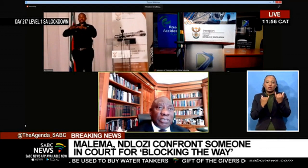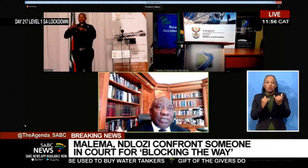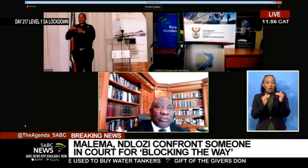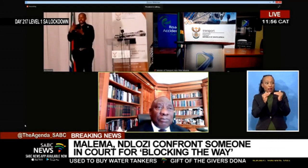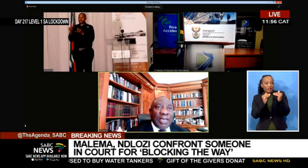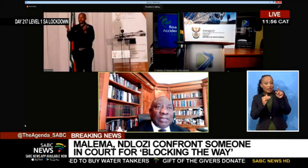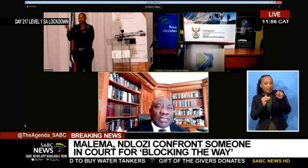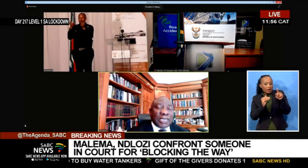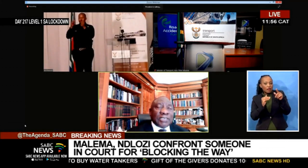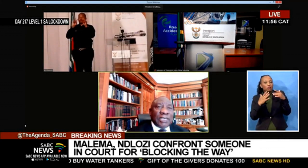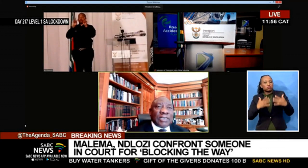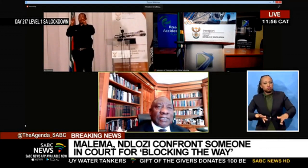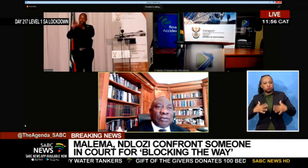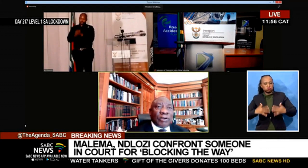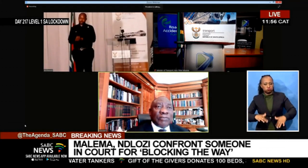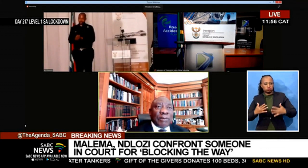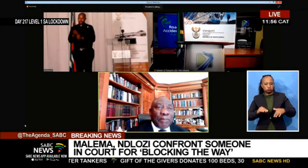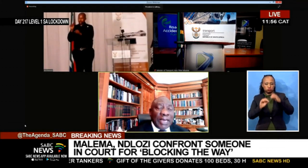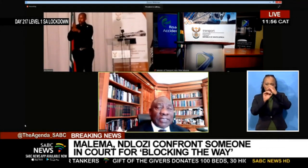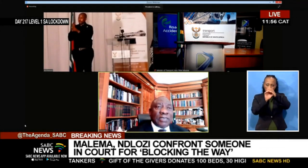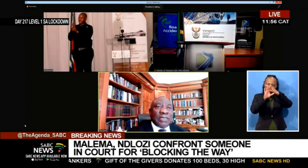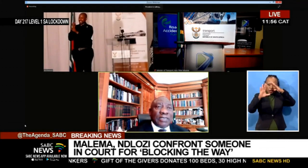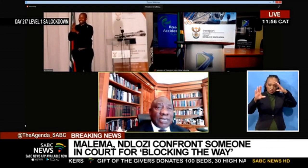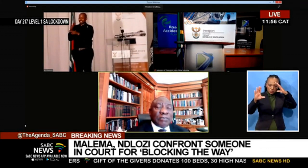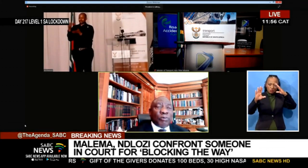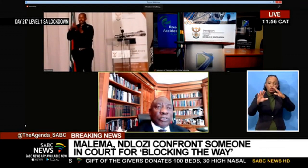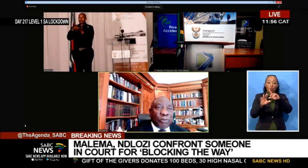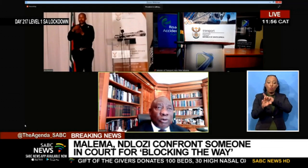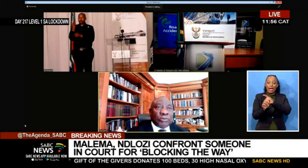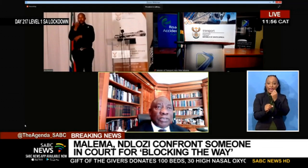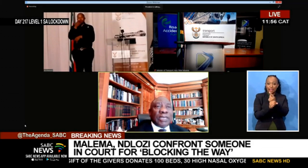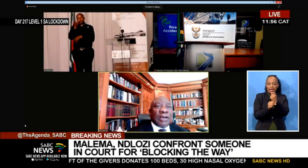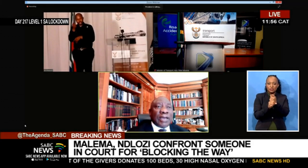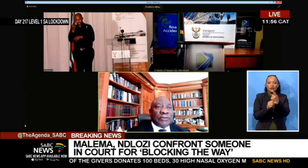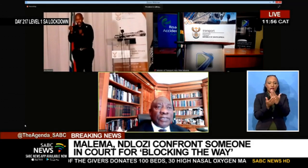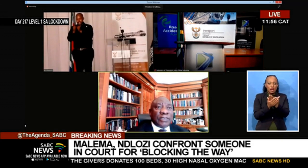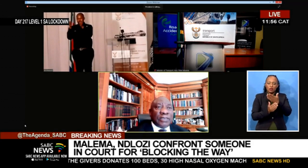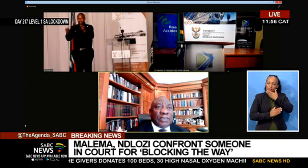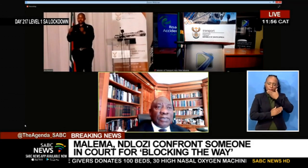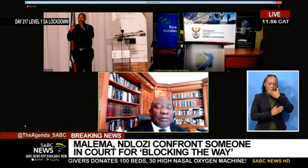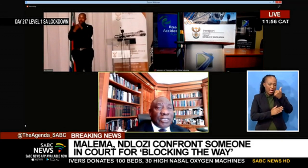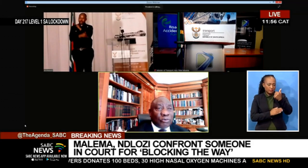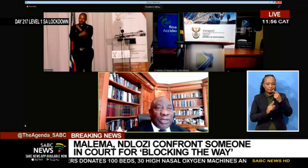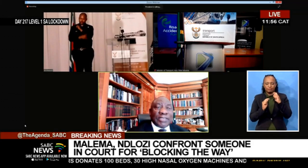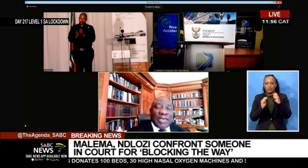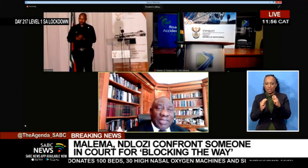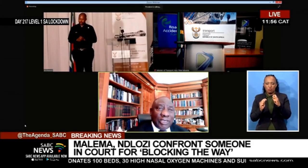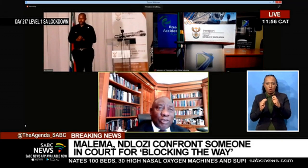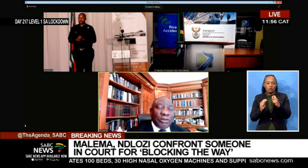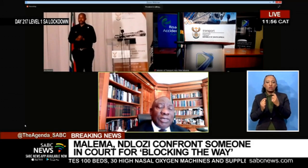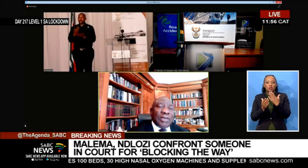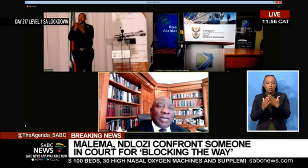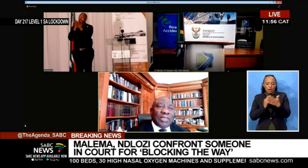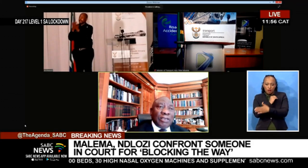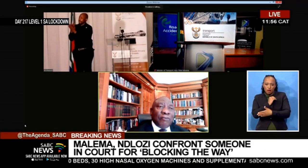vision to make the taxi industry one of the best transport modes in our country. With these words, I thank